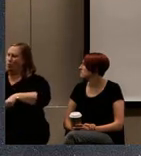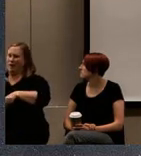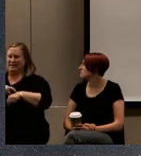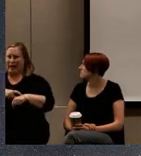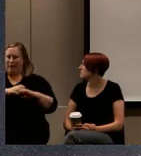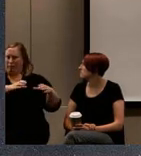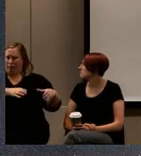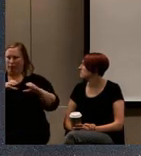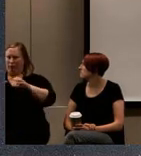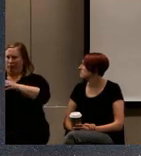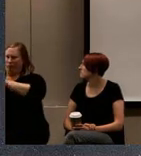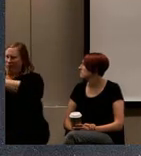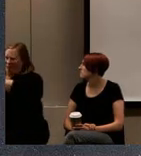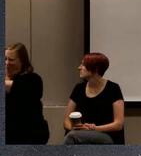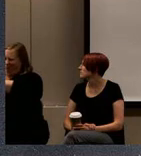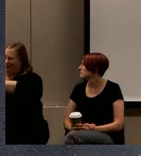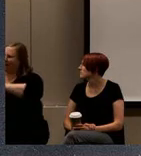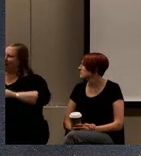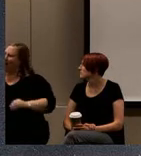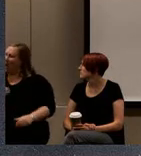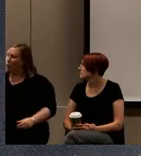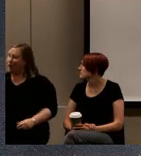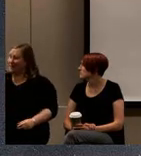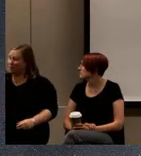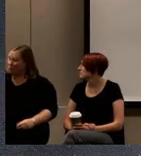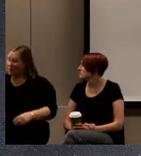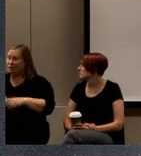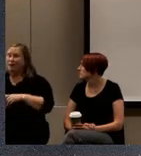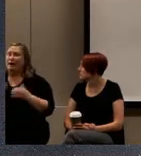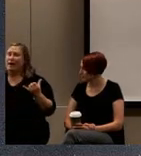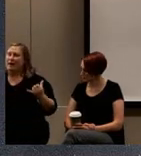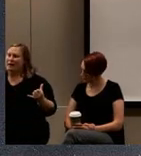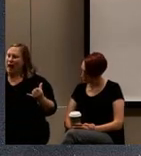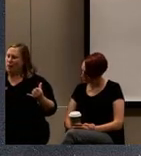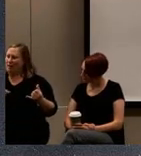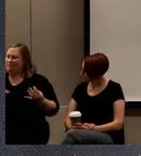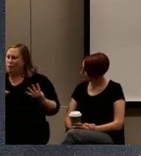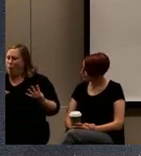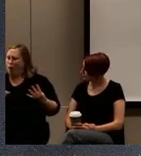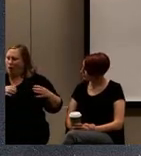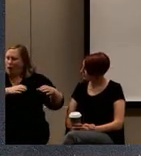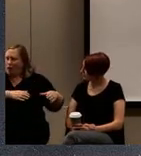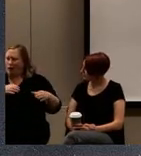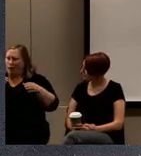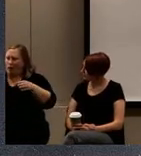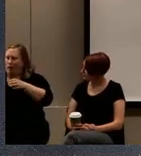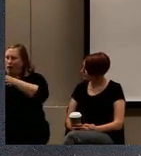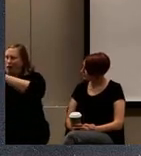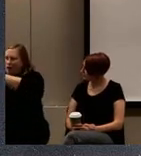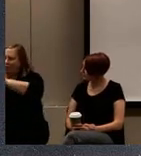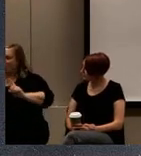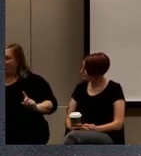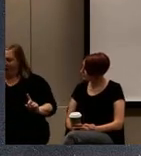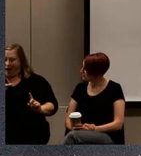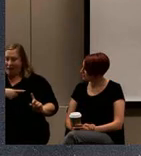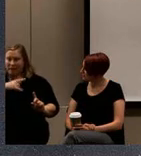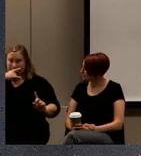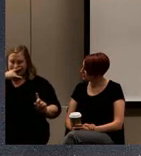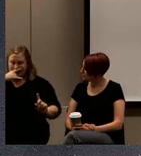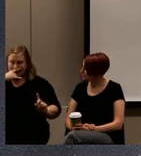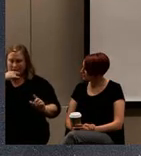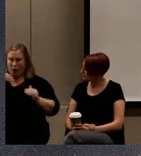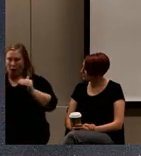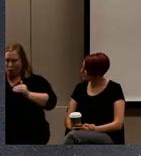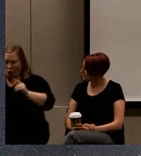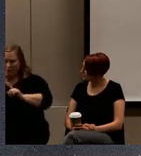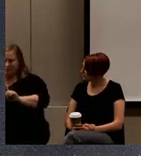any point in our history, now we have really four generations. You know, you have kids, you have adults,